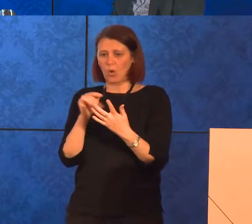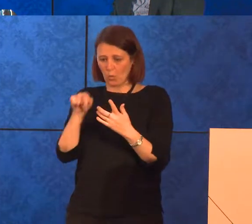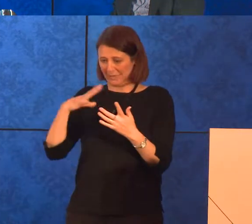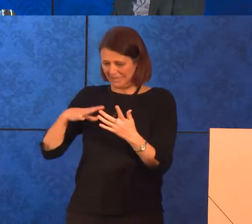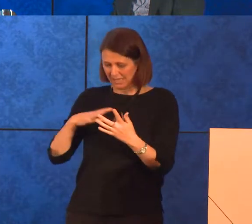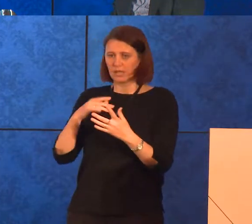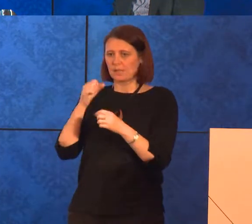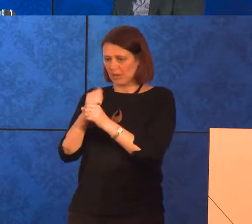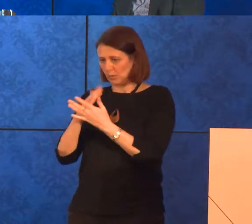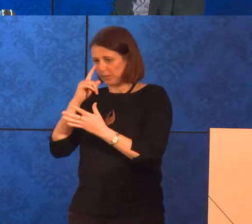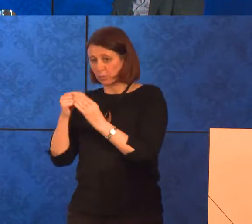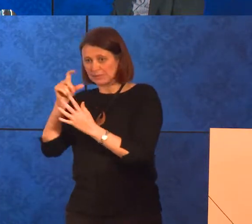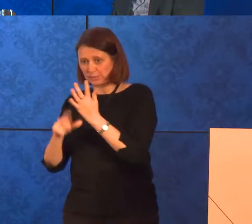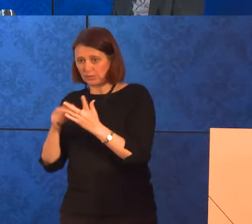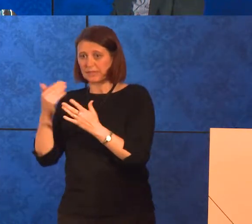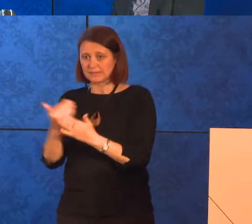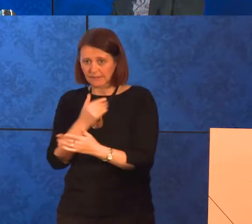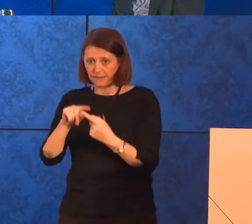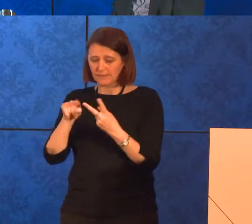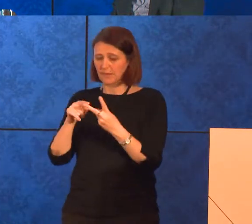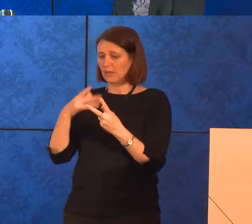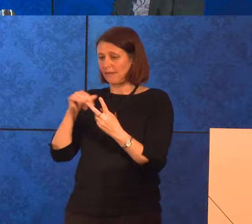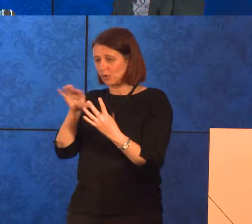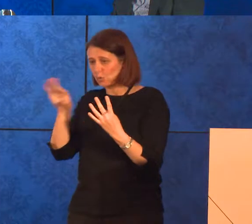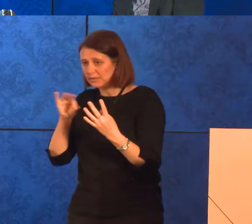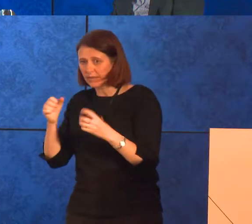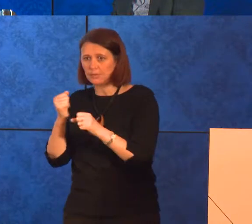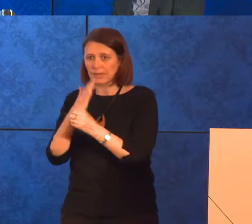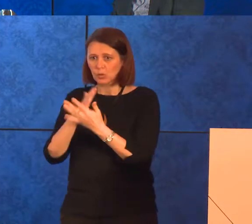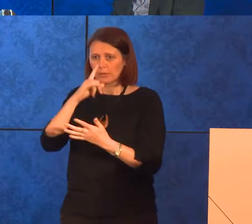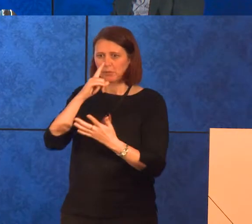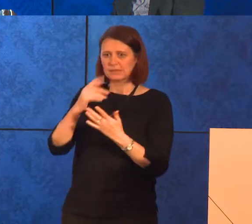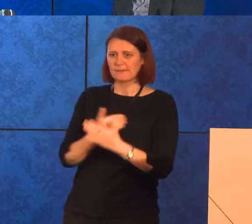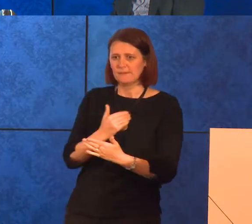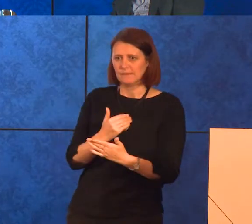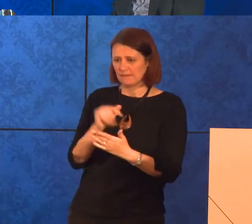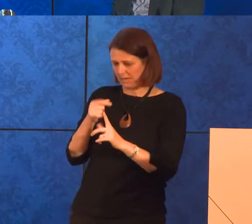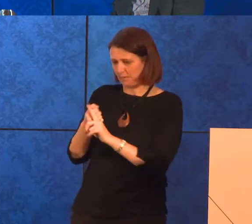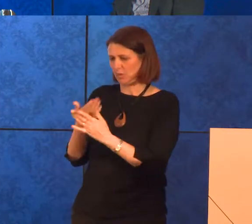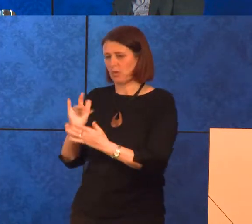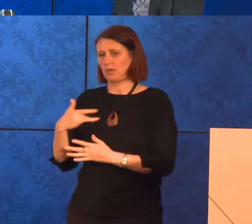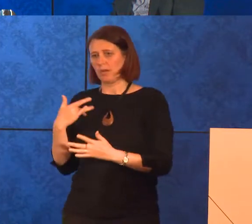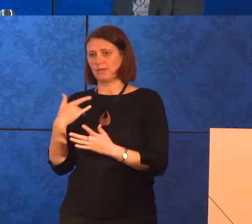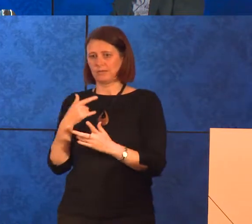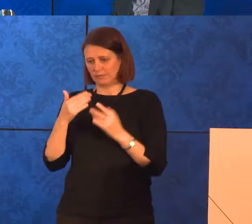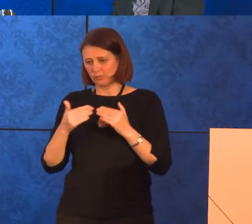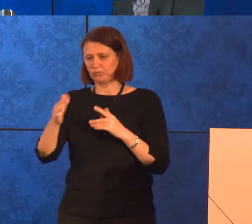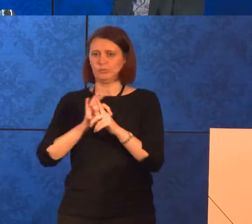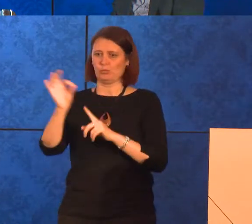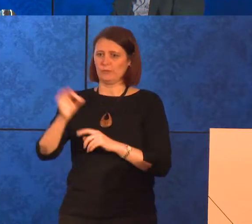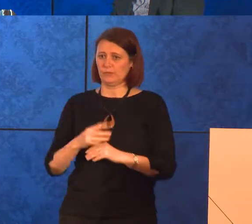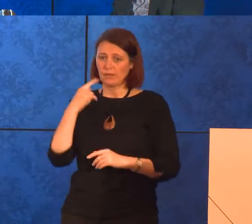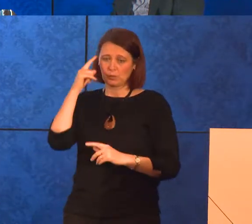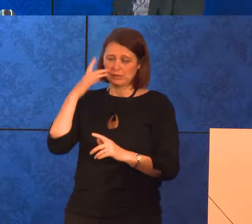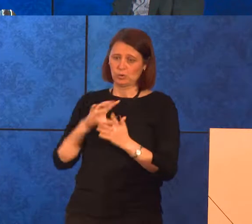are safe, that they're able to make choices that keep them safe and, affect their lives for the better. That's what I think we